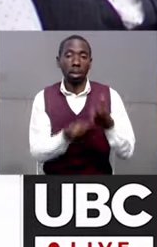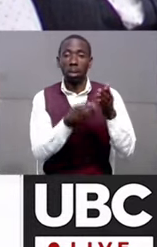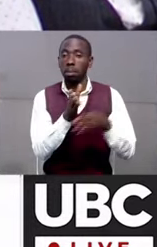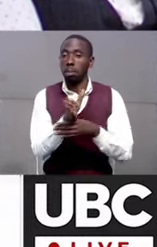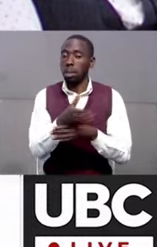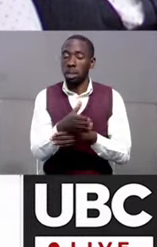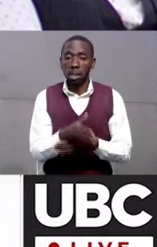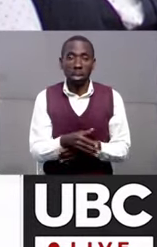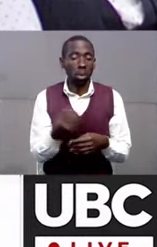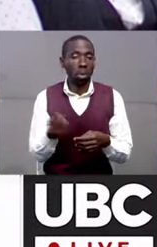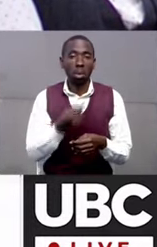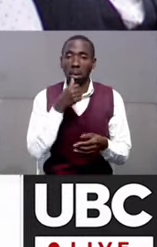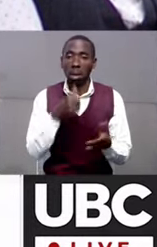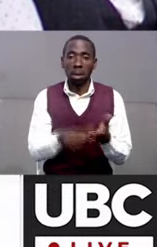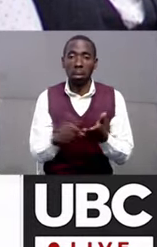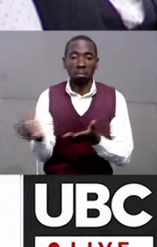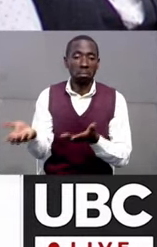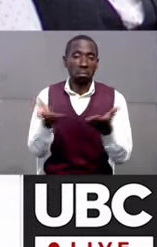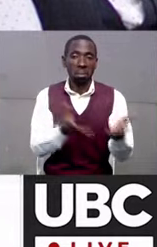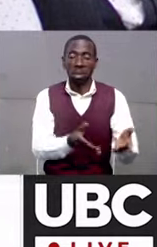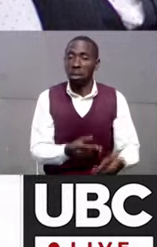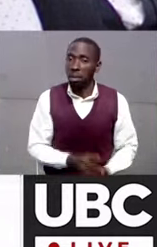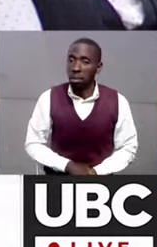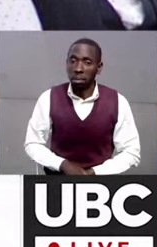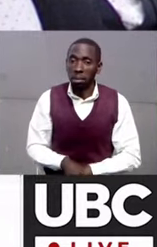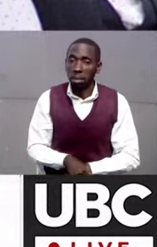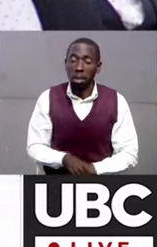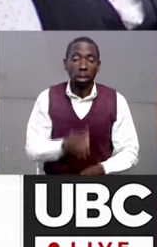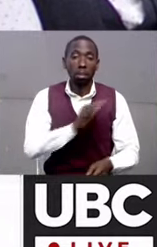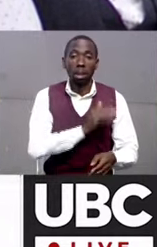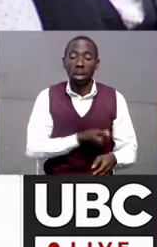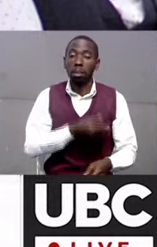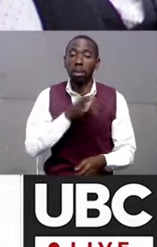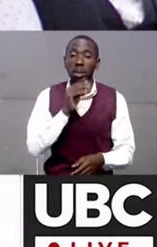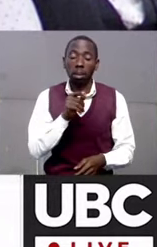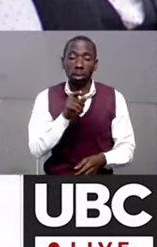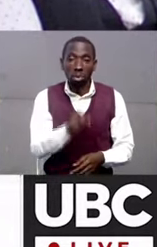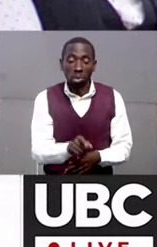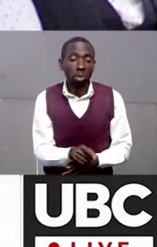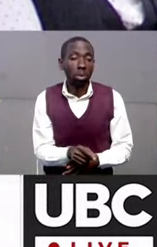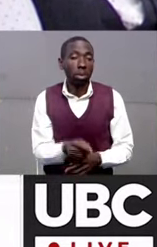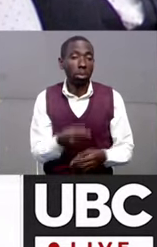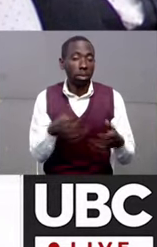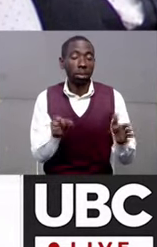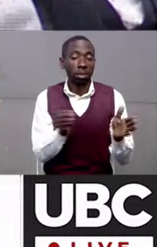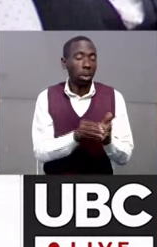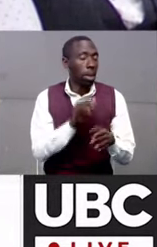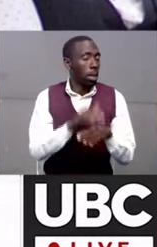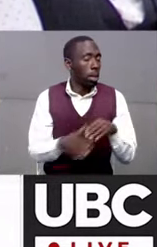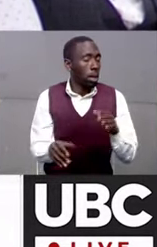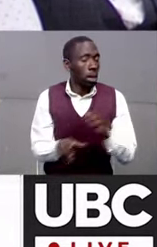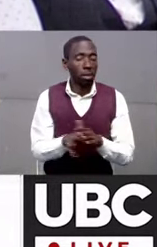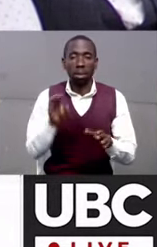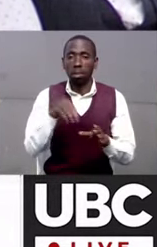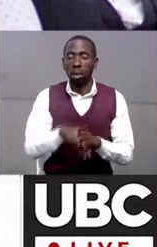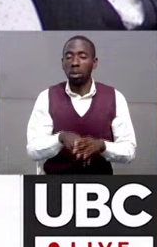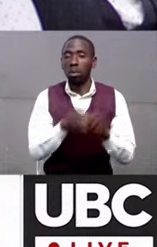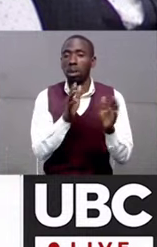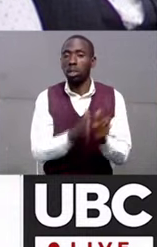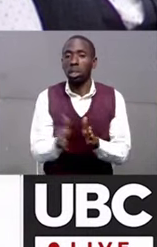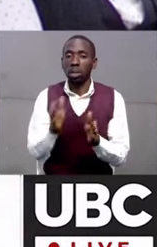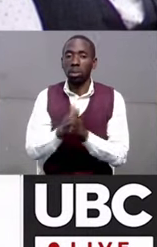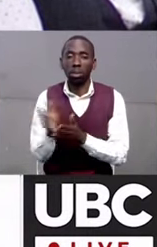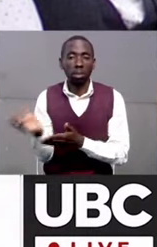by a casual letter, and it was brought here, and the Madam Speaker, you even put on the record, it was never part of the schedules that was brought to this